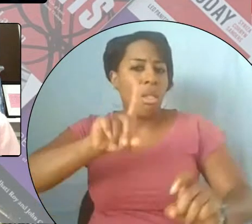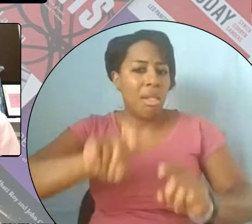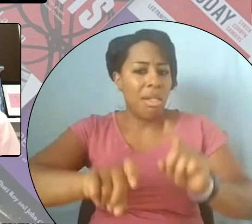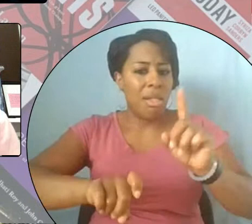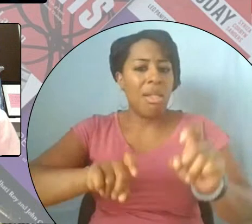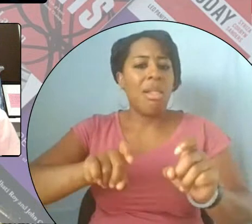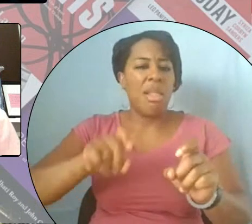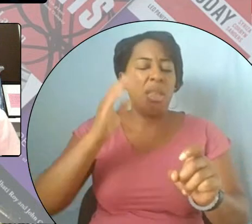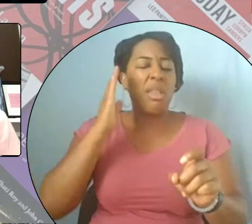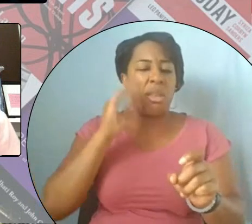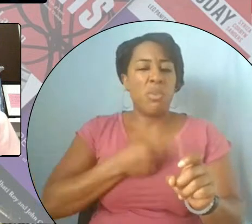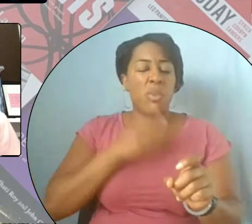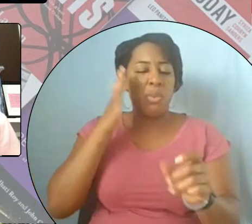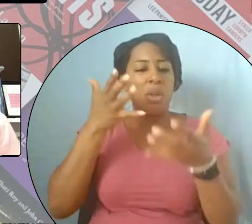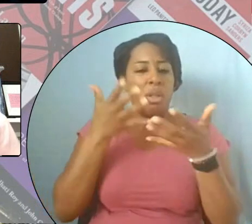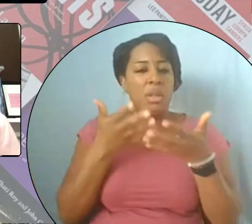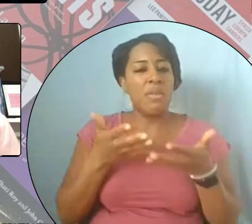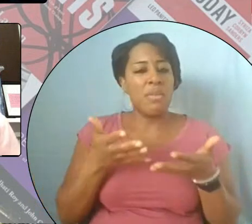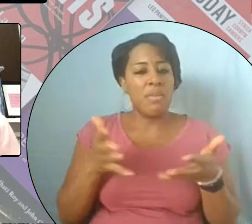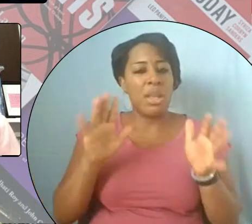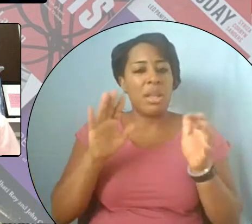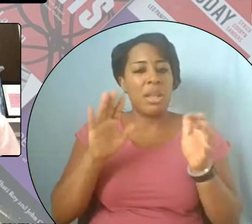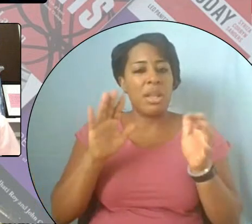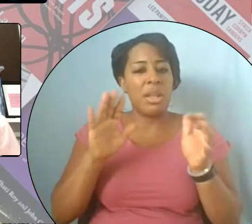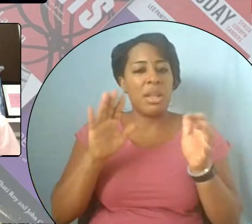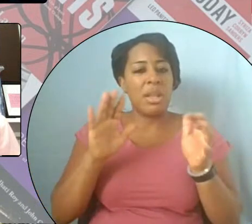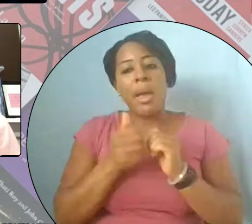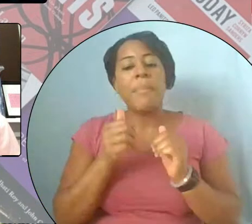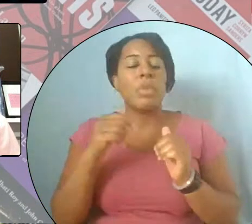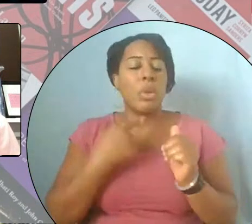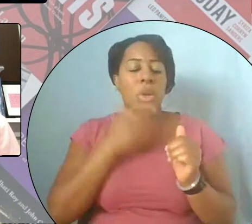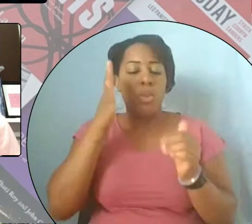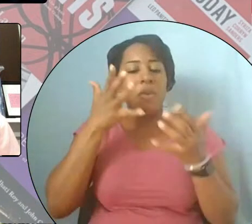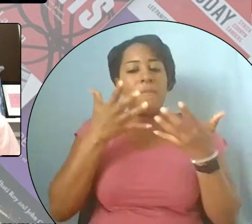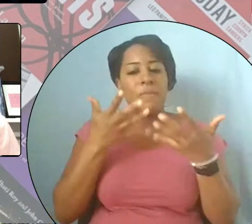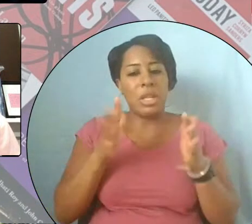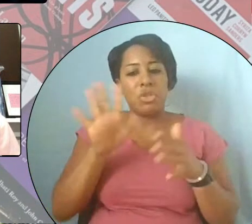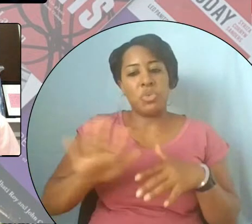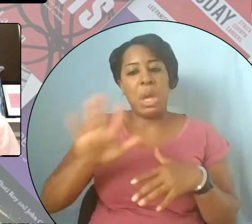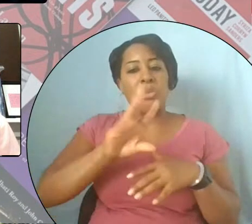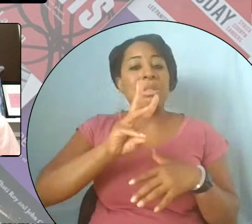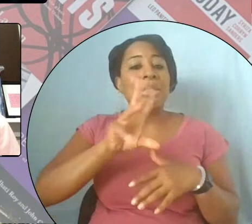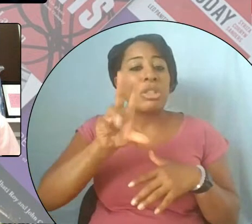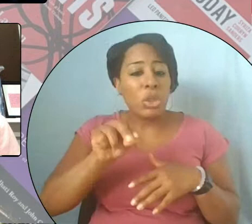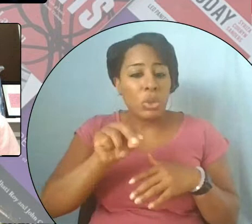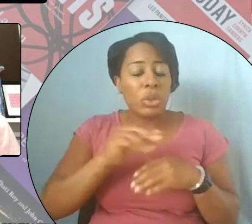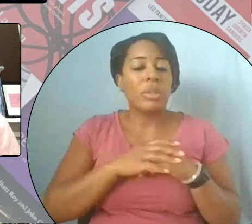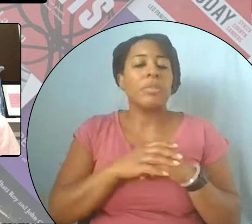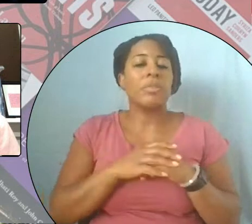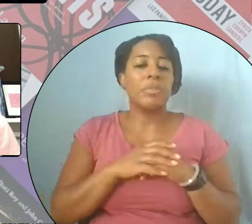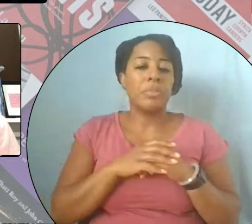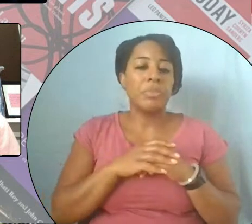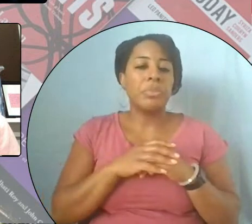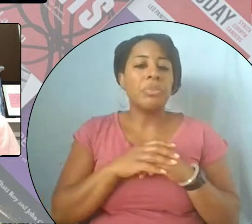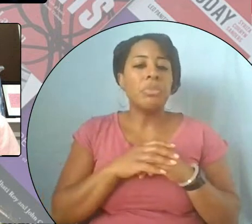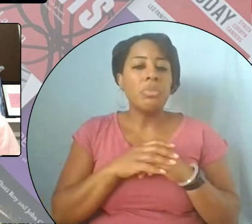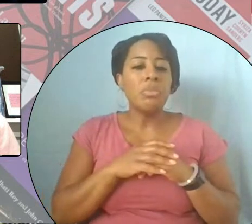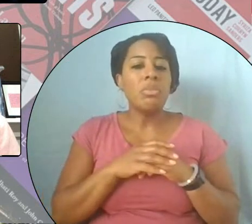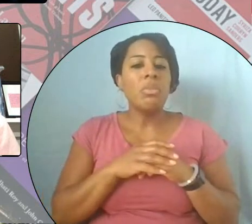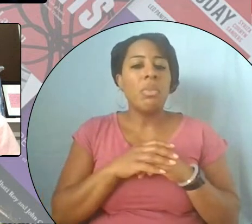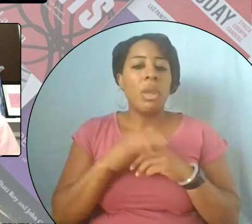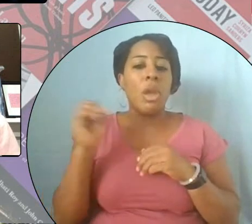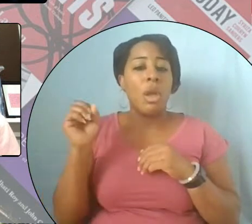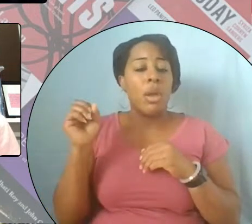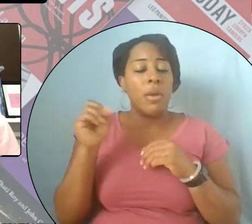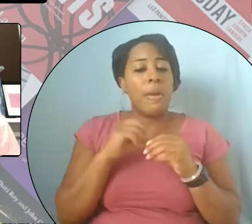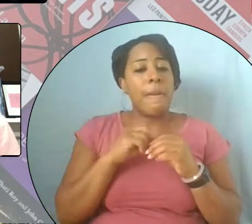wrap up by 6:30. So going back to the question